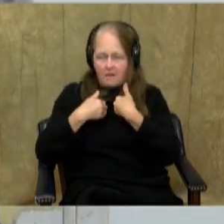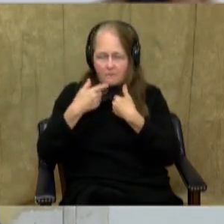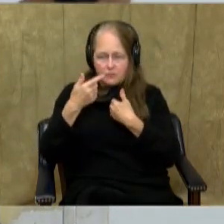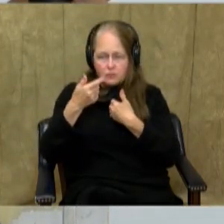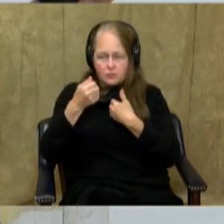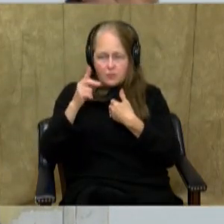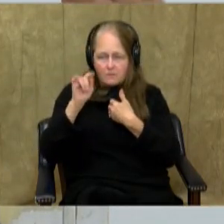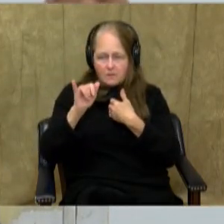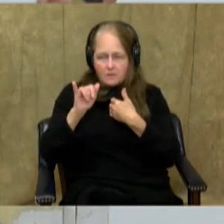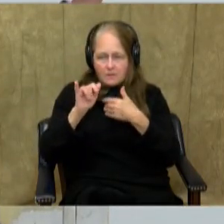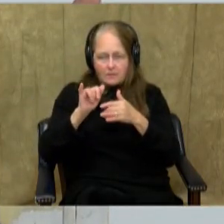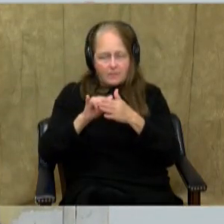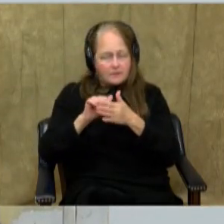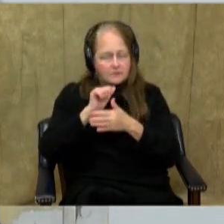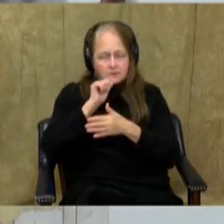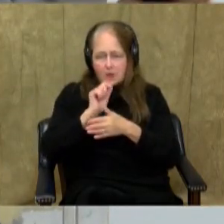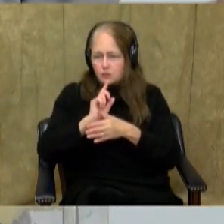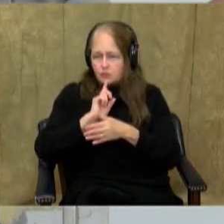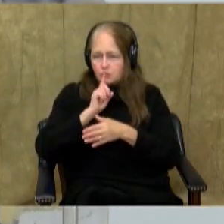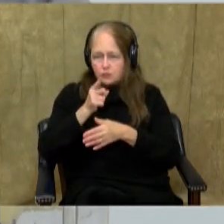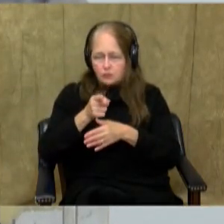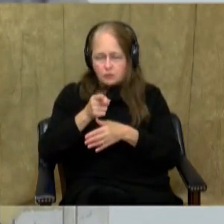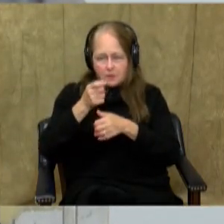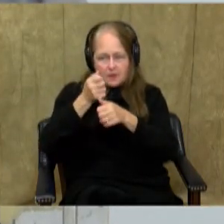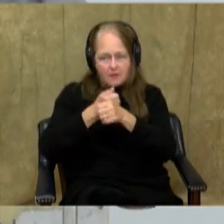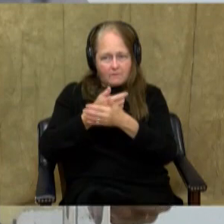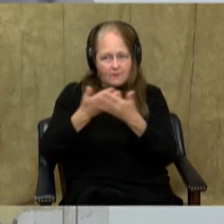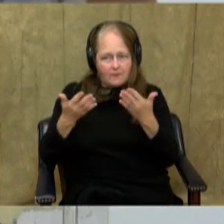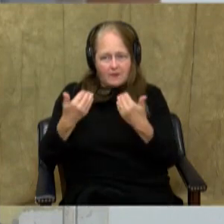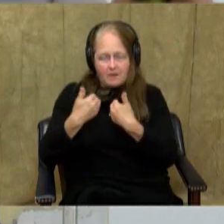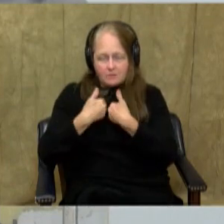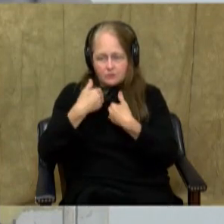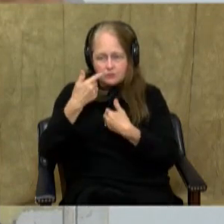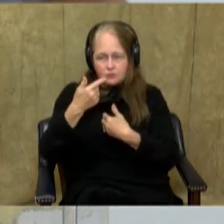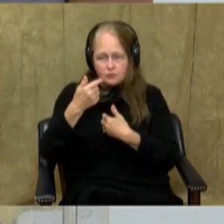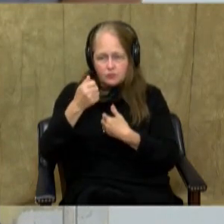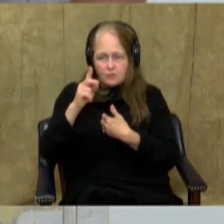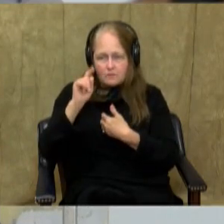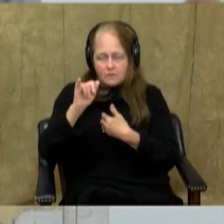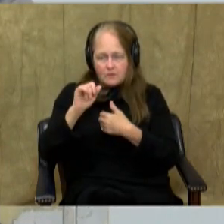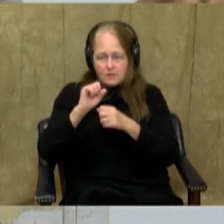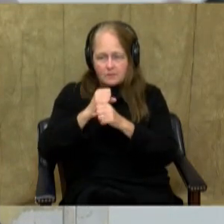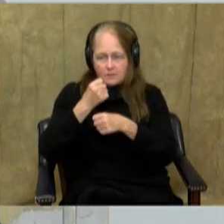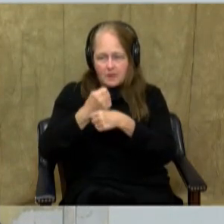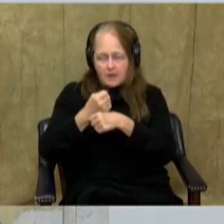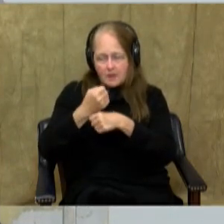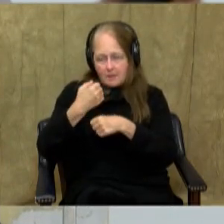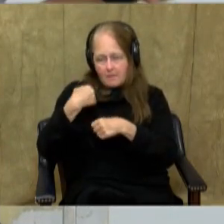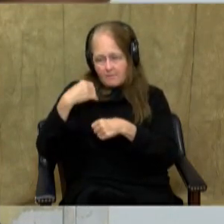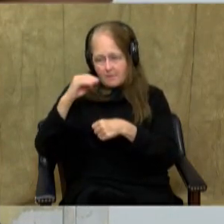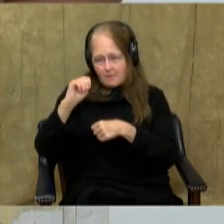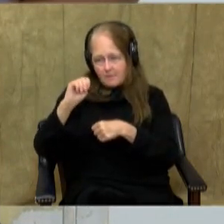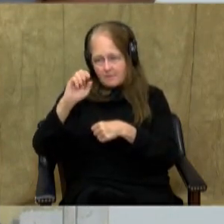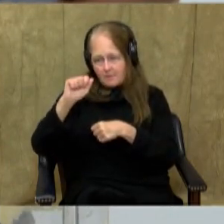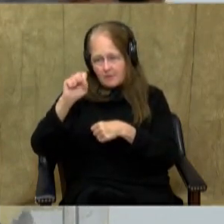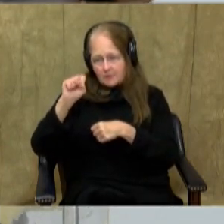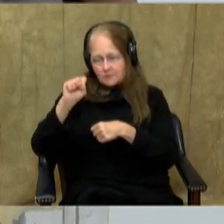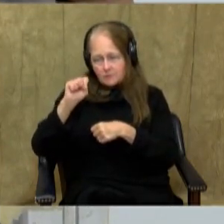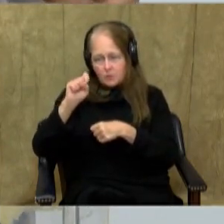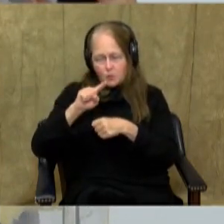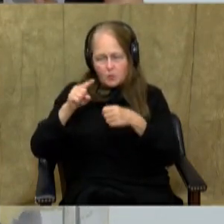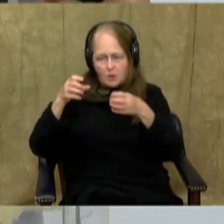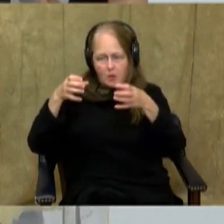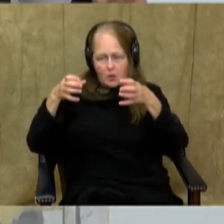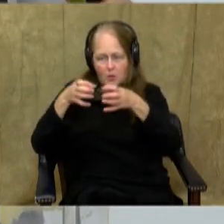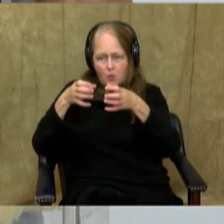and we learned that that's just not true. Everything has gravity. If it's made of mass, it has gravity. What do you think is holding